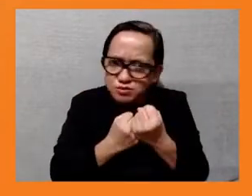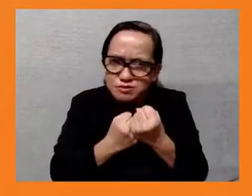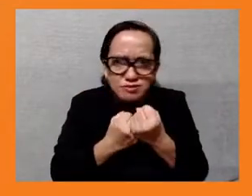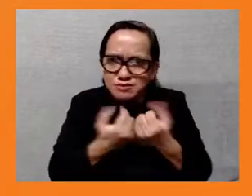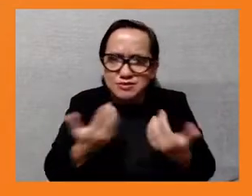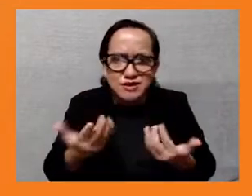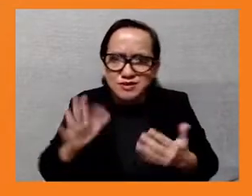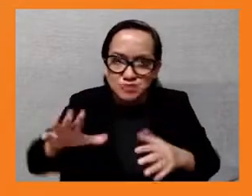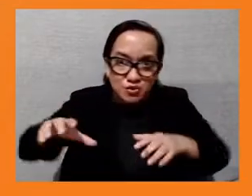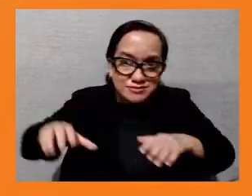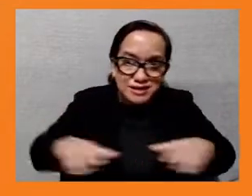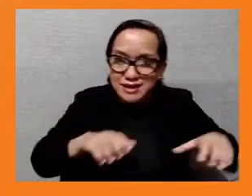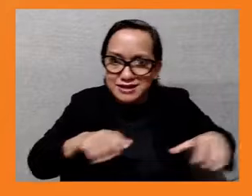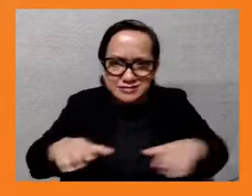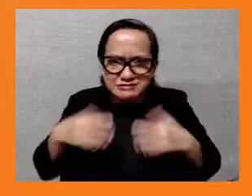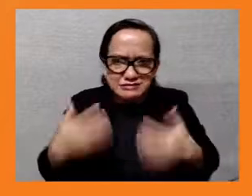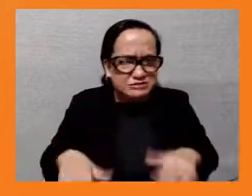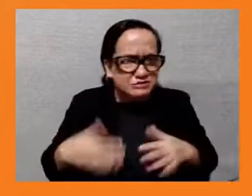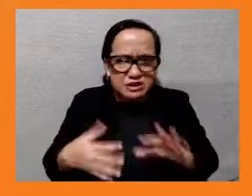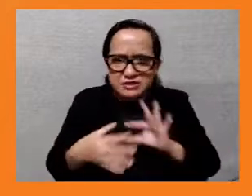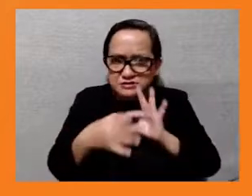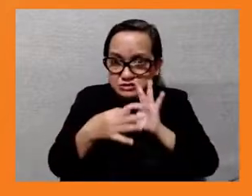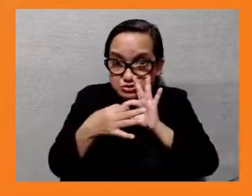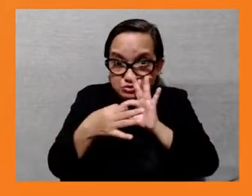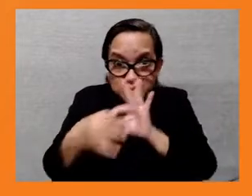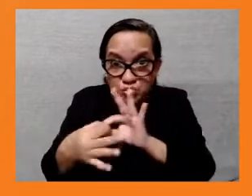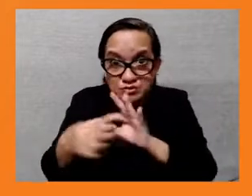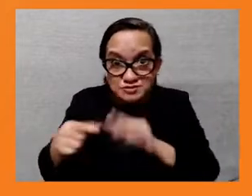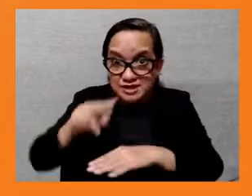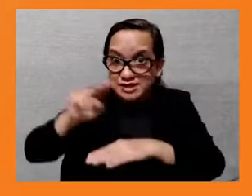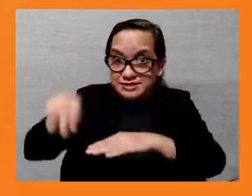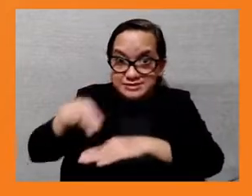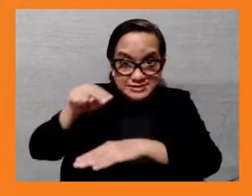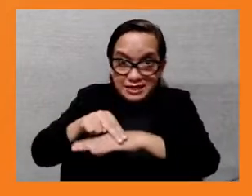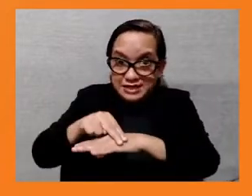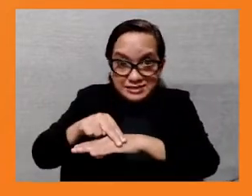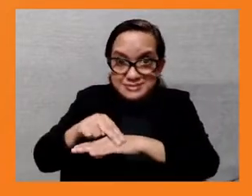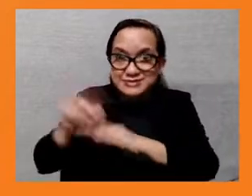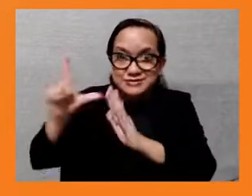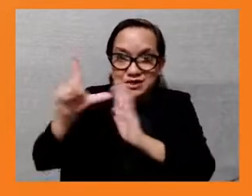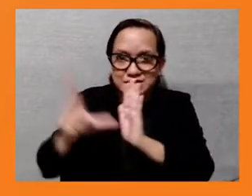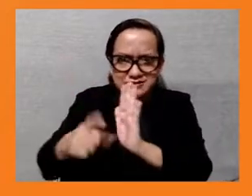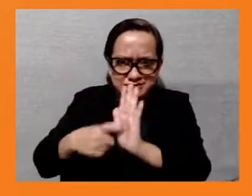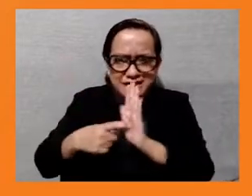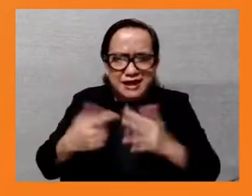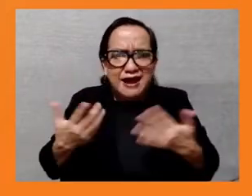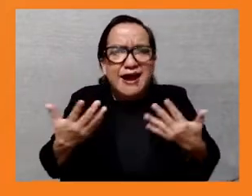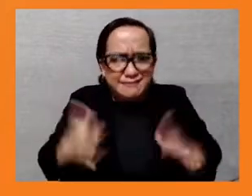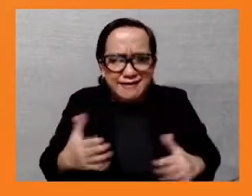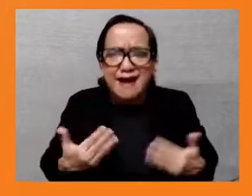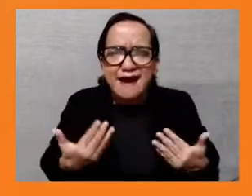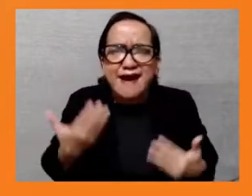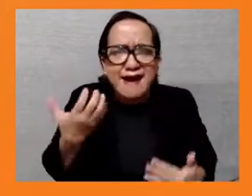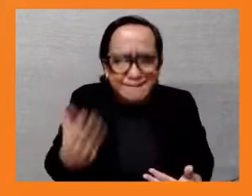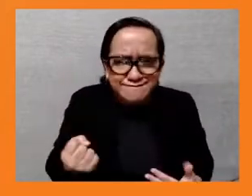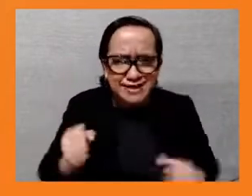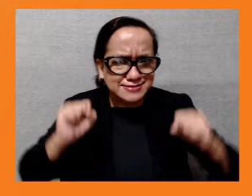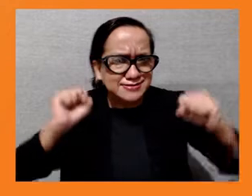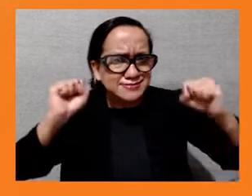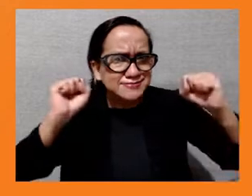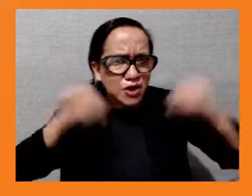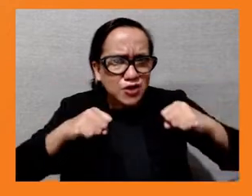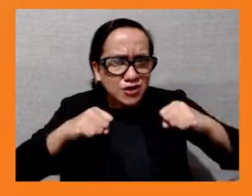for updated policies and regulations, as we've done in some countries before, to strengthen their standards. But, you know, it's an ongoing challenge, and